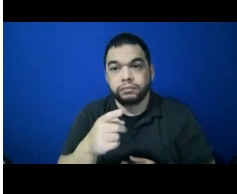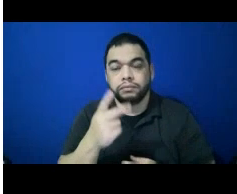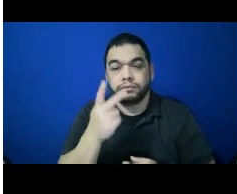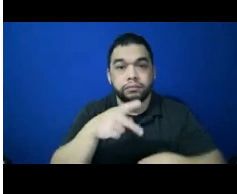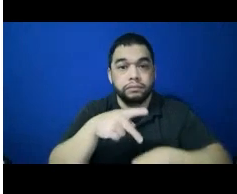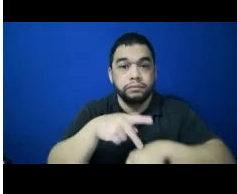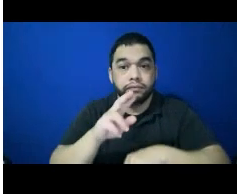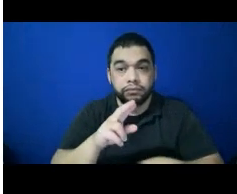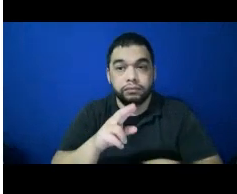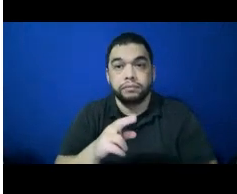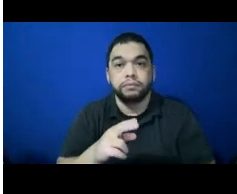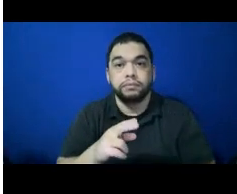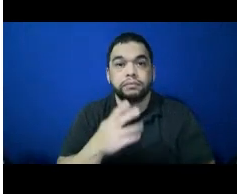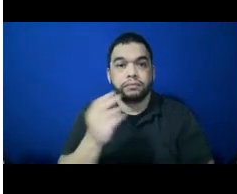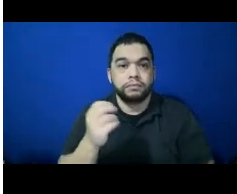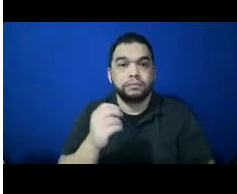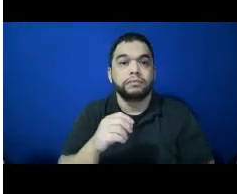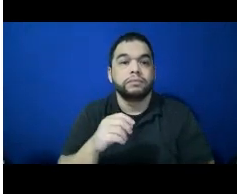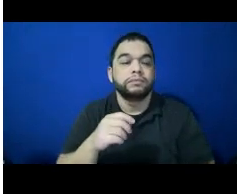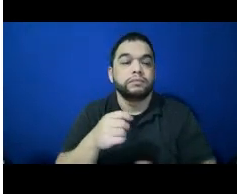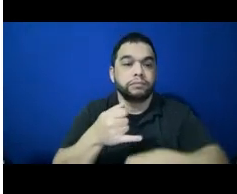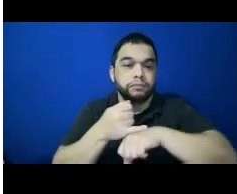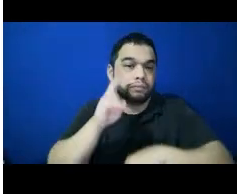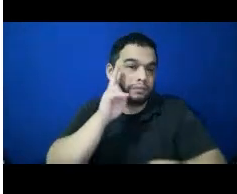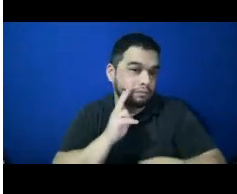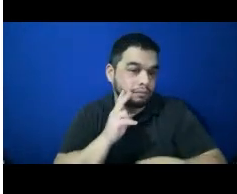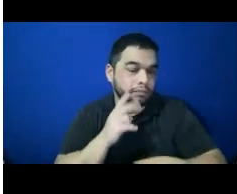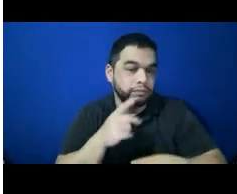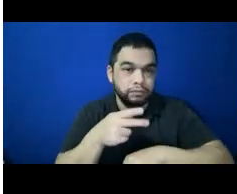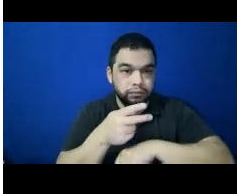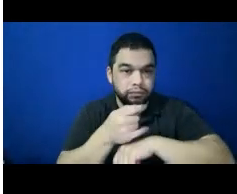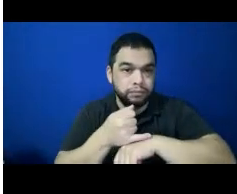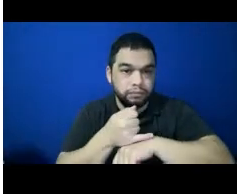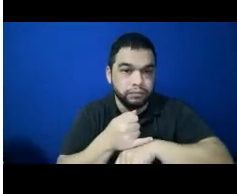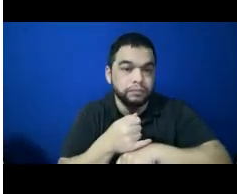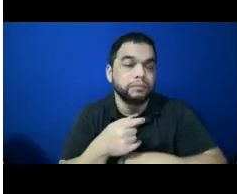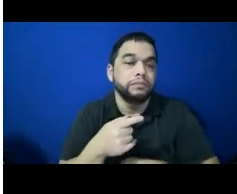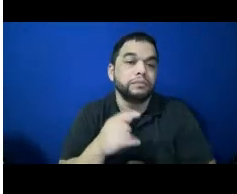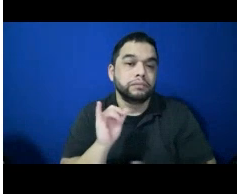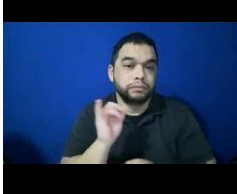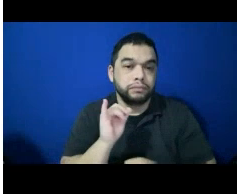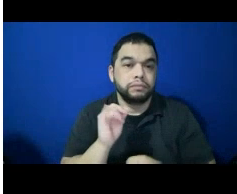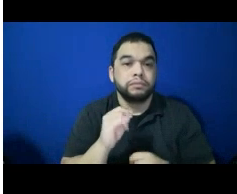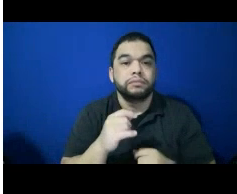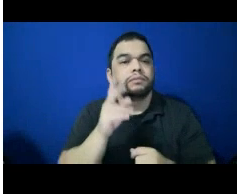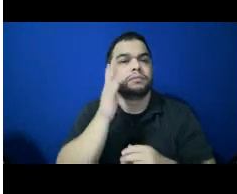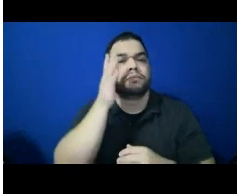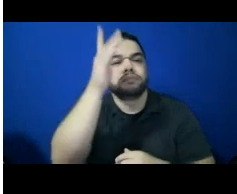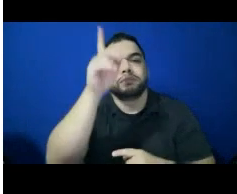climate change in Puerto Rico and the U.S. Virgin Islands. What are the tendencies and what